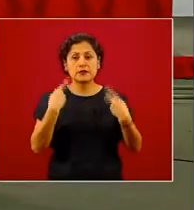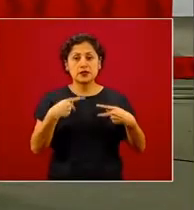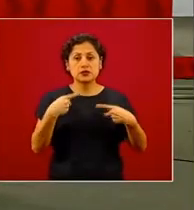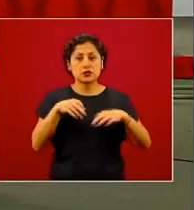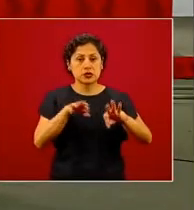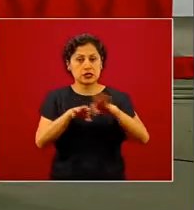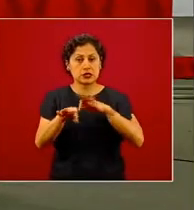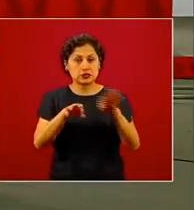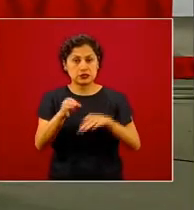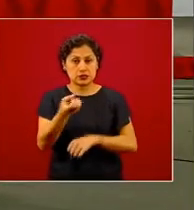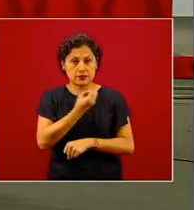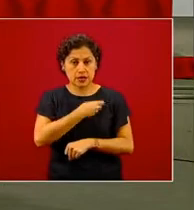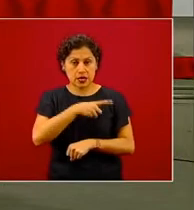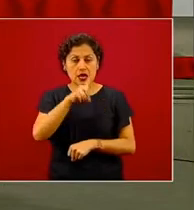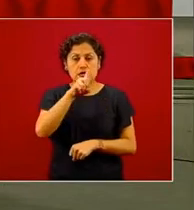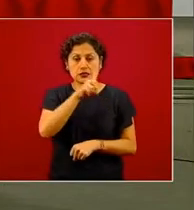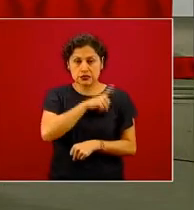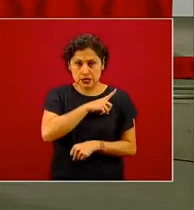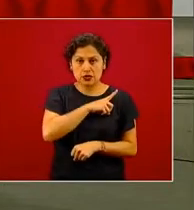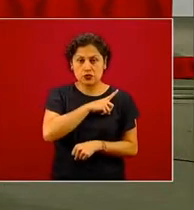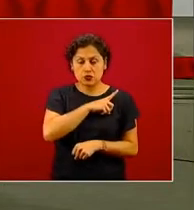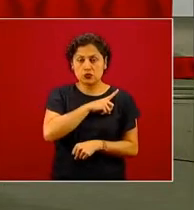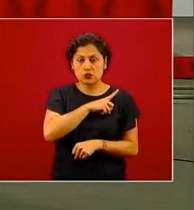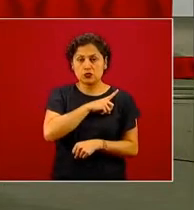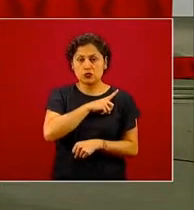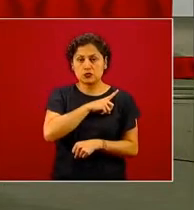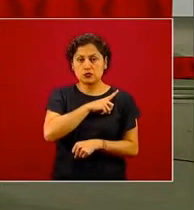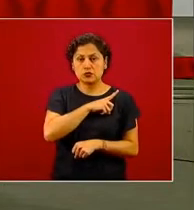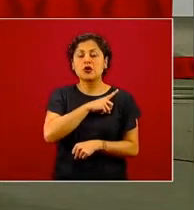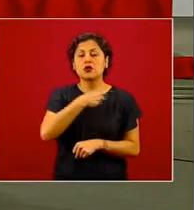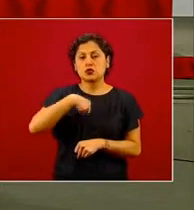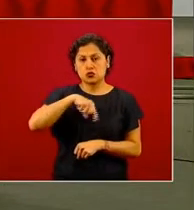take a list of all the healthcare personnel,